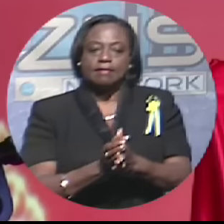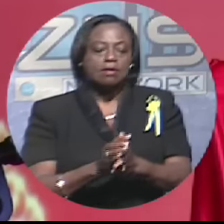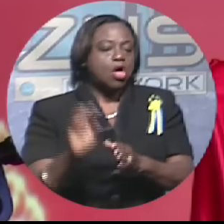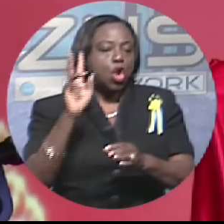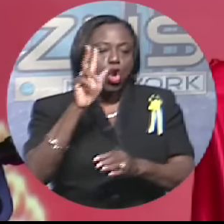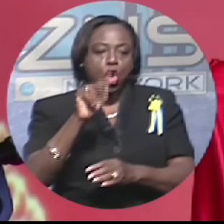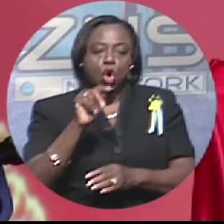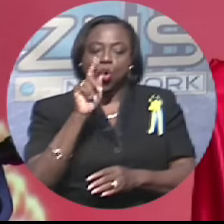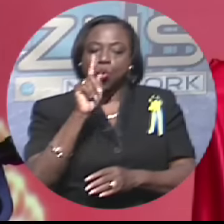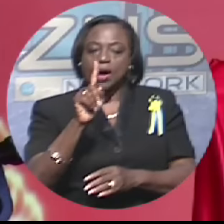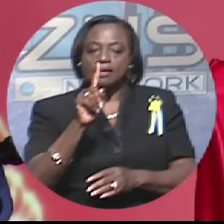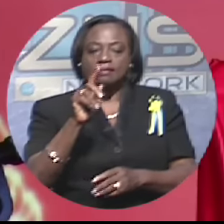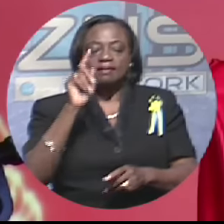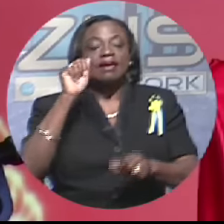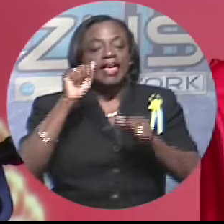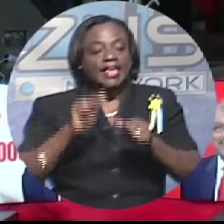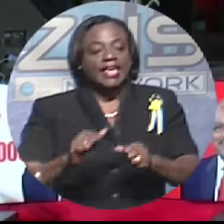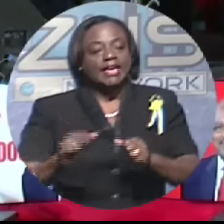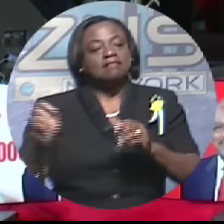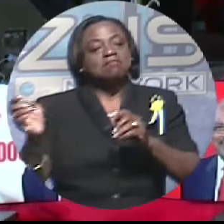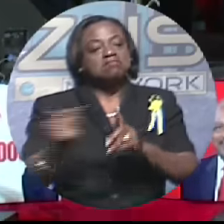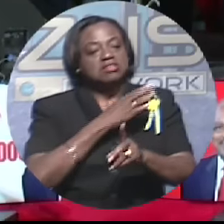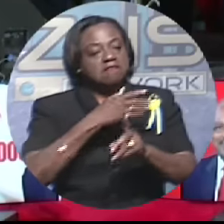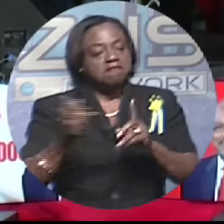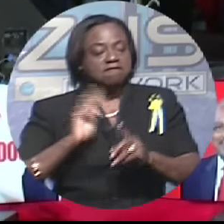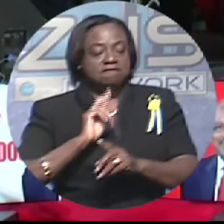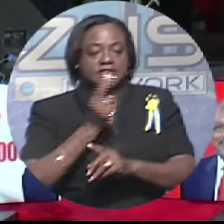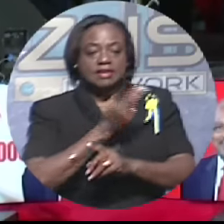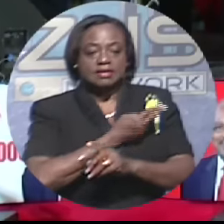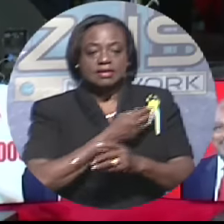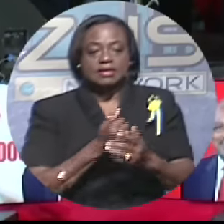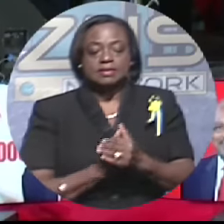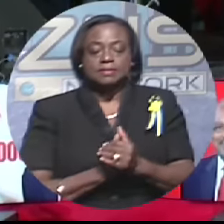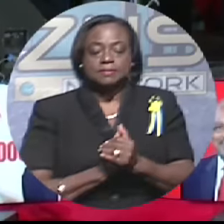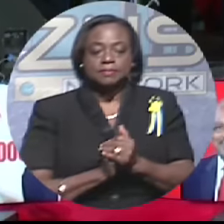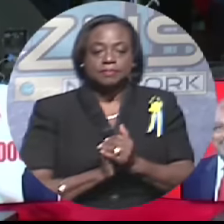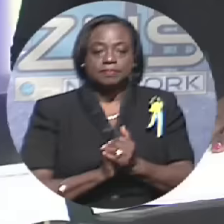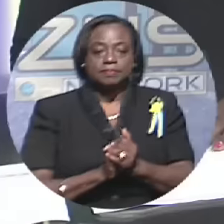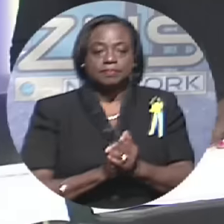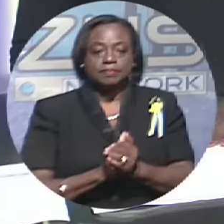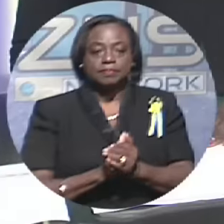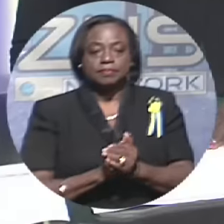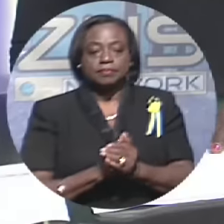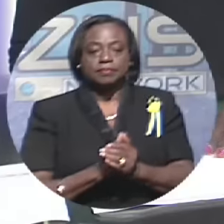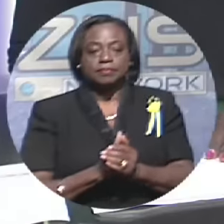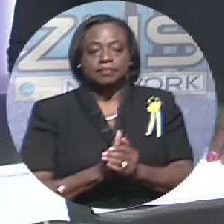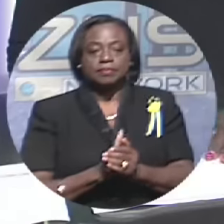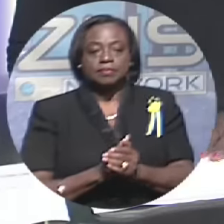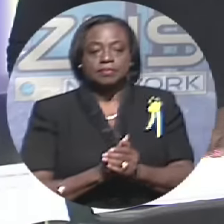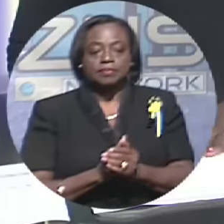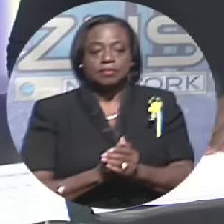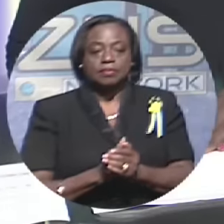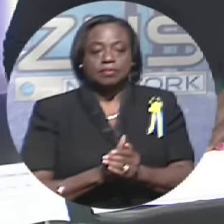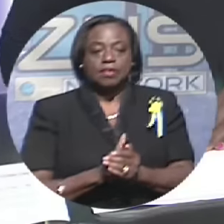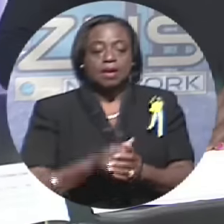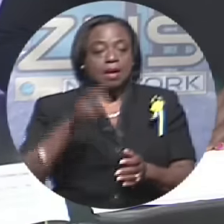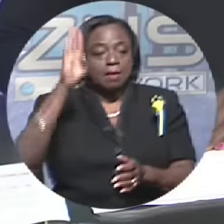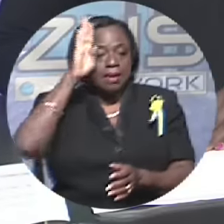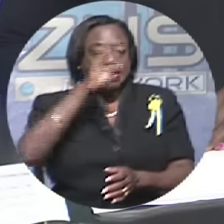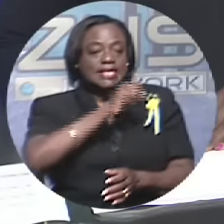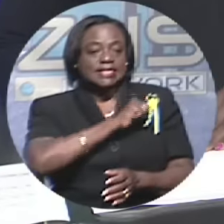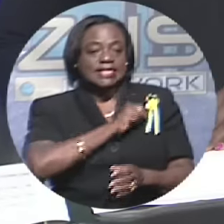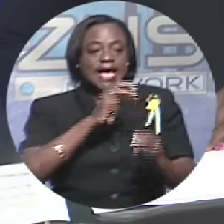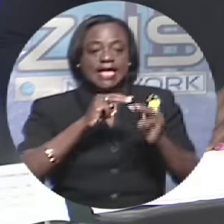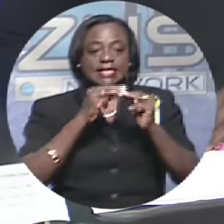no one can defeat us. Altavis Munnings, ZNS Network News. Meantime, the Butler Sands team